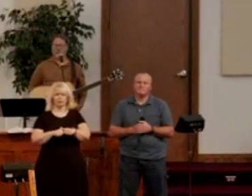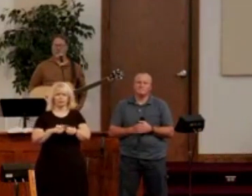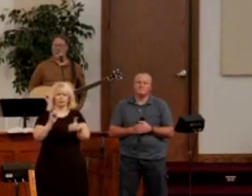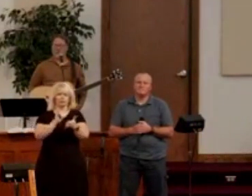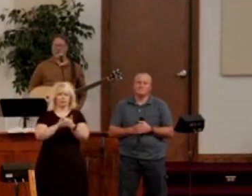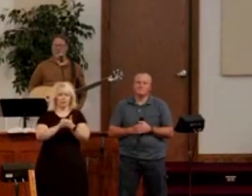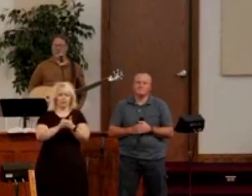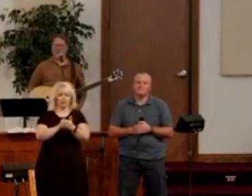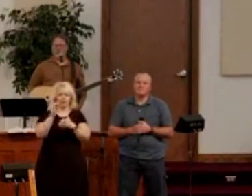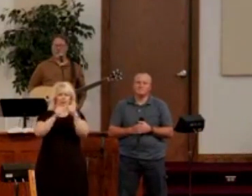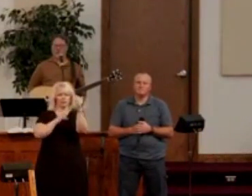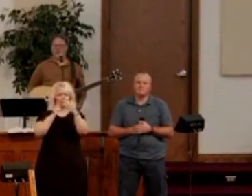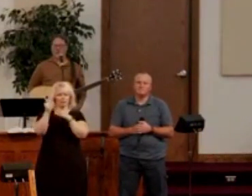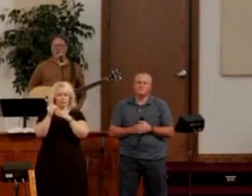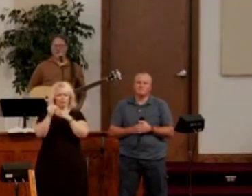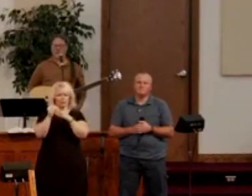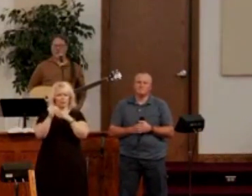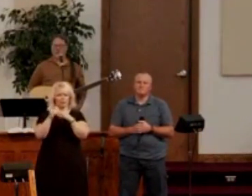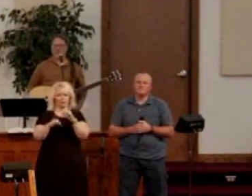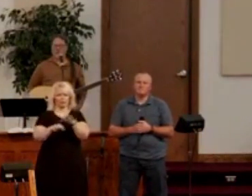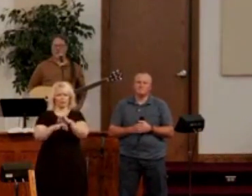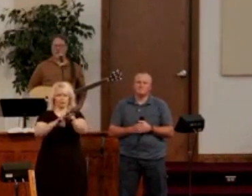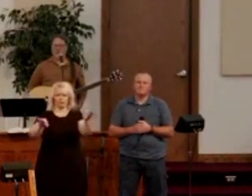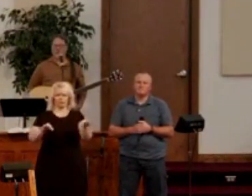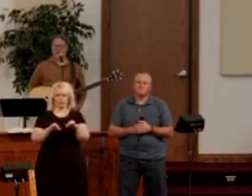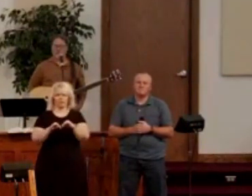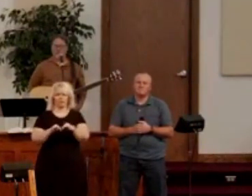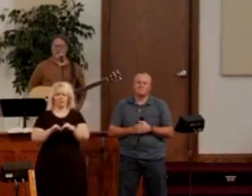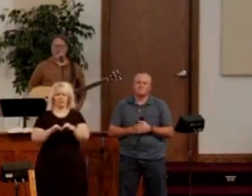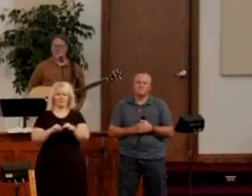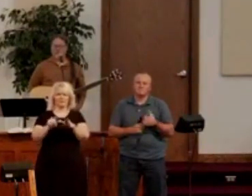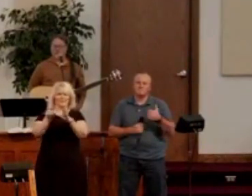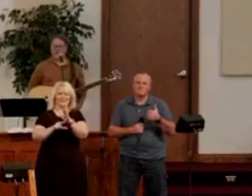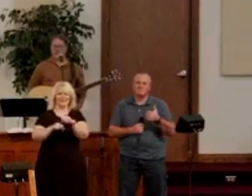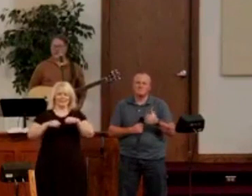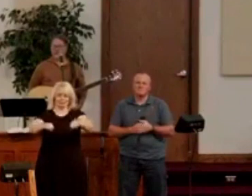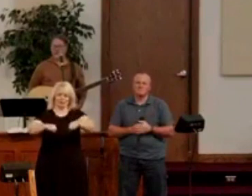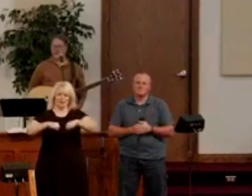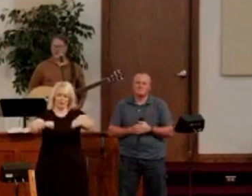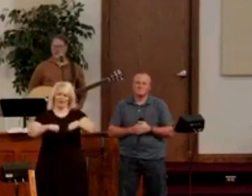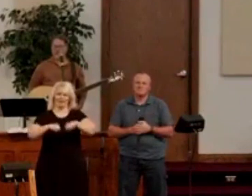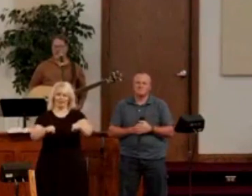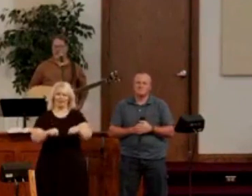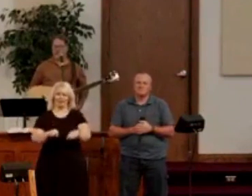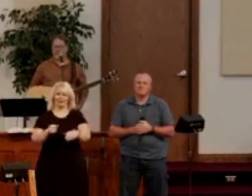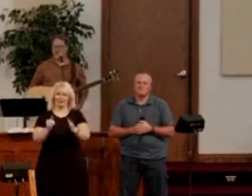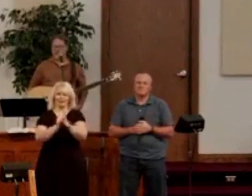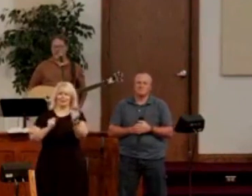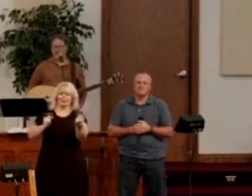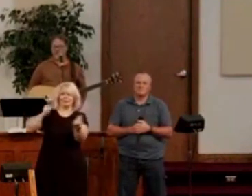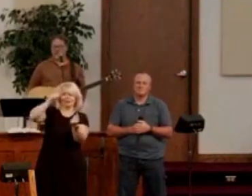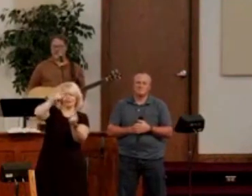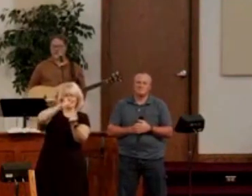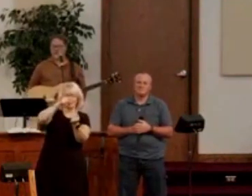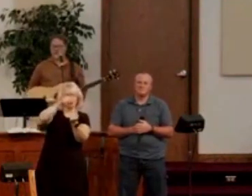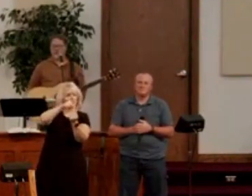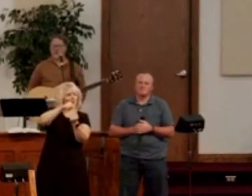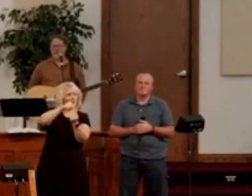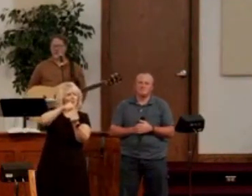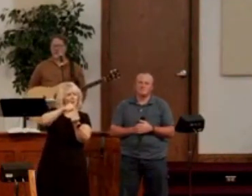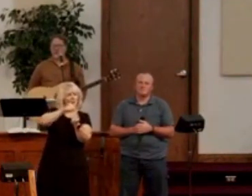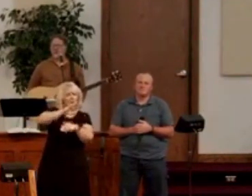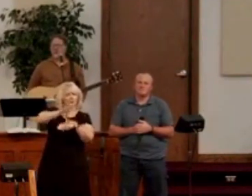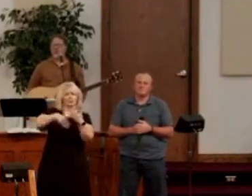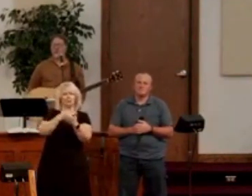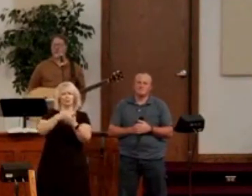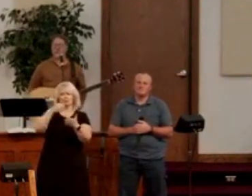build an auditorium out on that front lawn. Be less grass to cut, by the way. That was the goal years ago when all this was purchased, when all